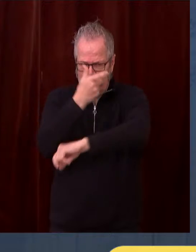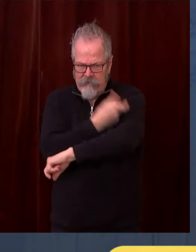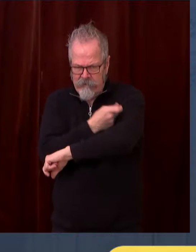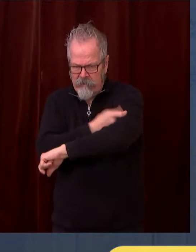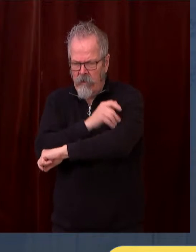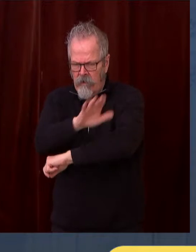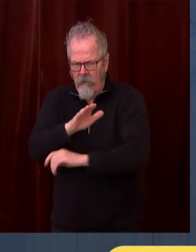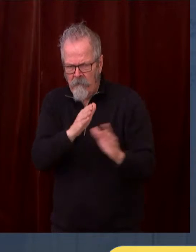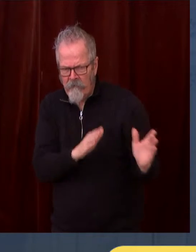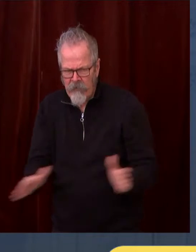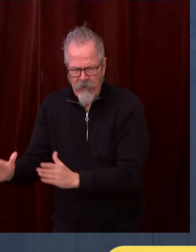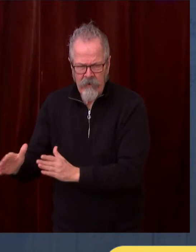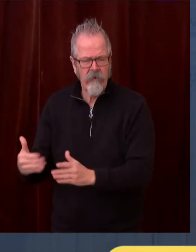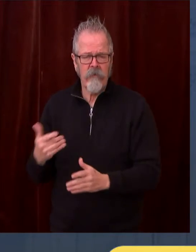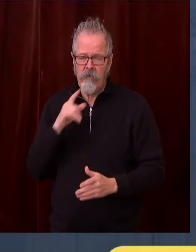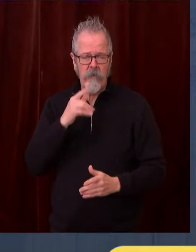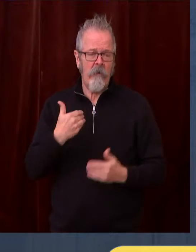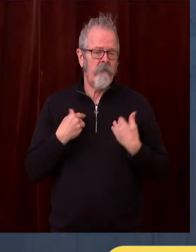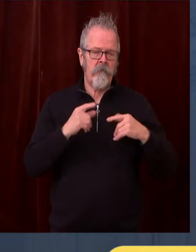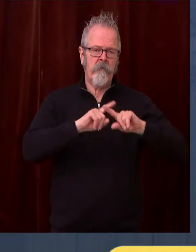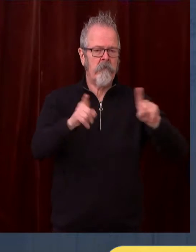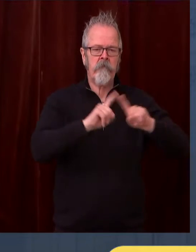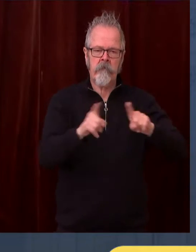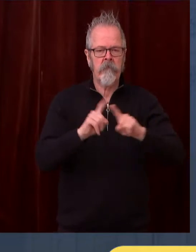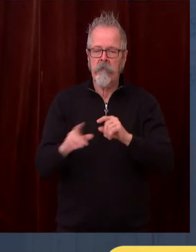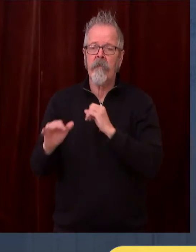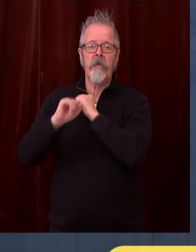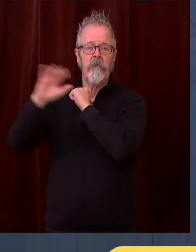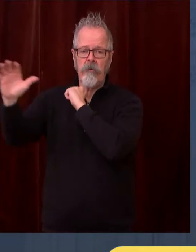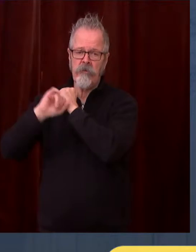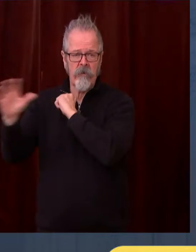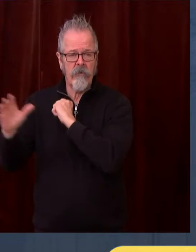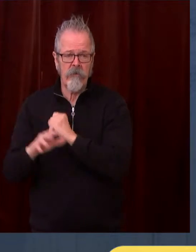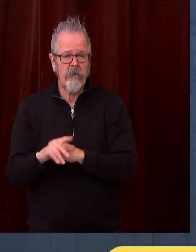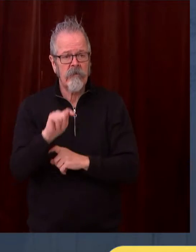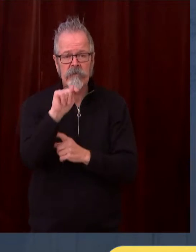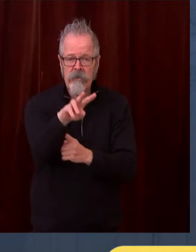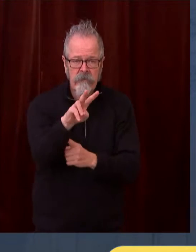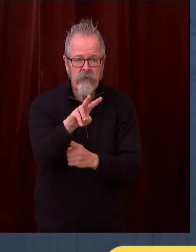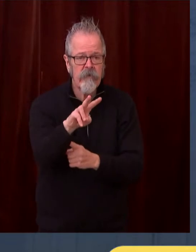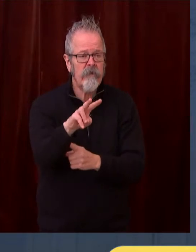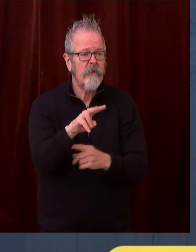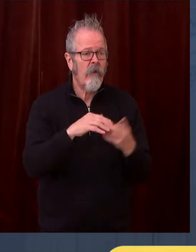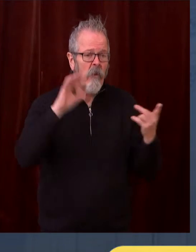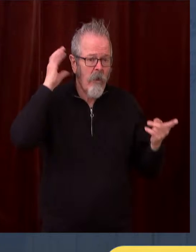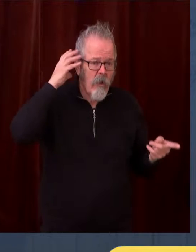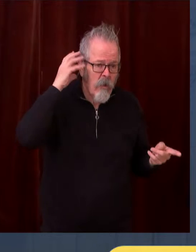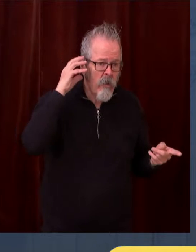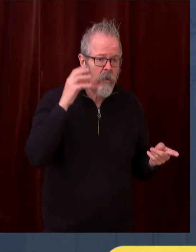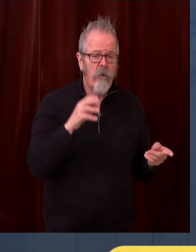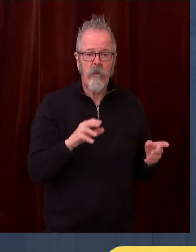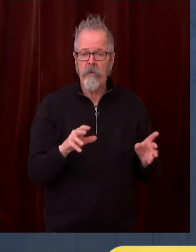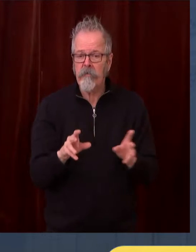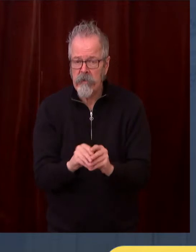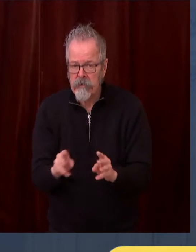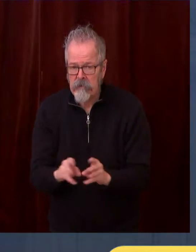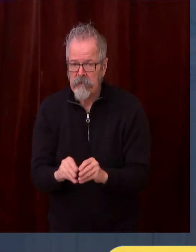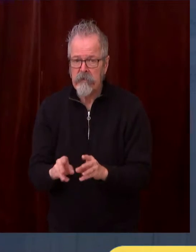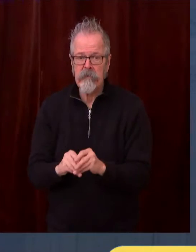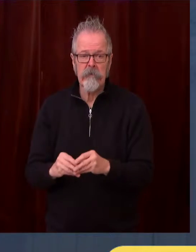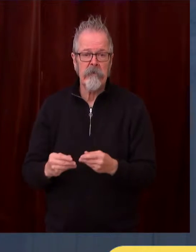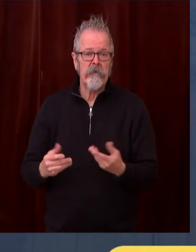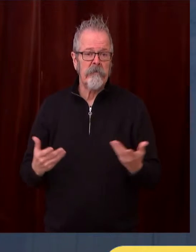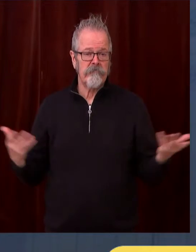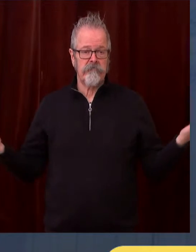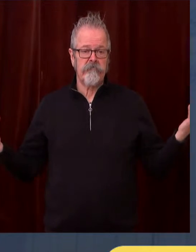media information out there. We'll have different advertising. We have roundtables coming up this week with different external experts,